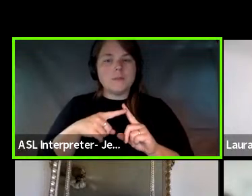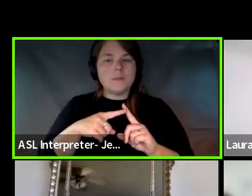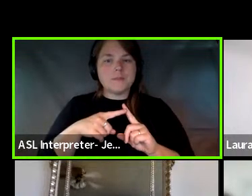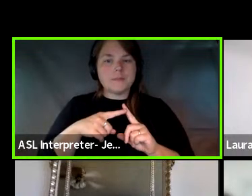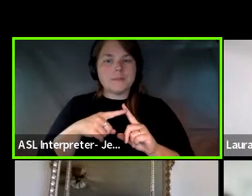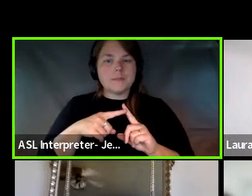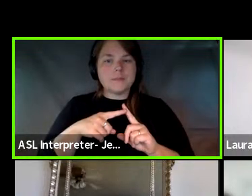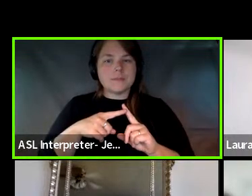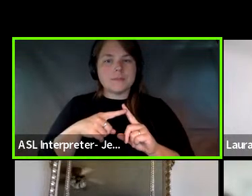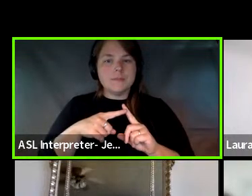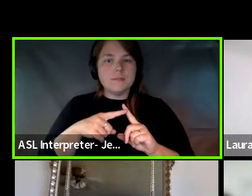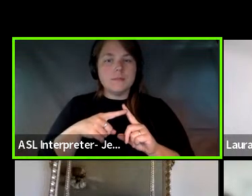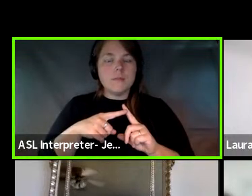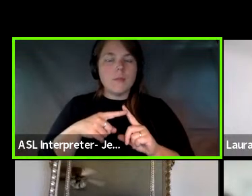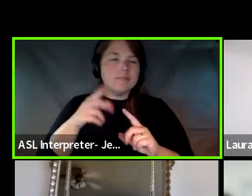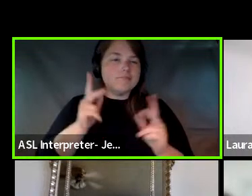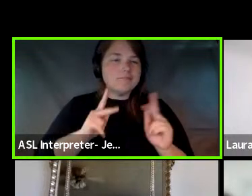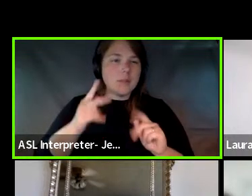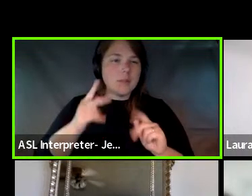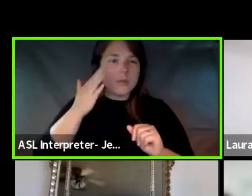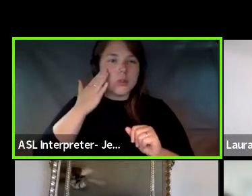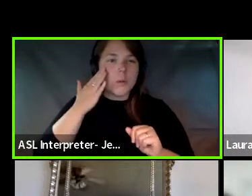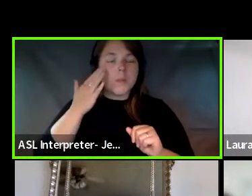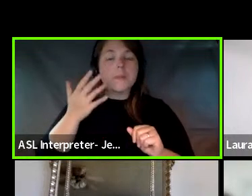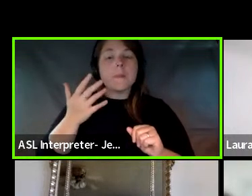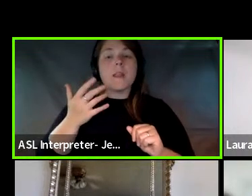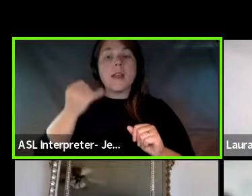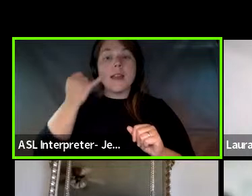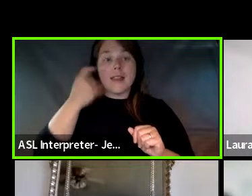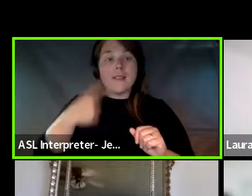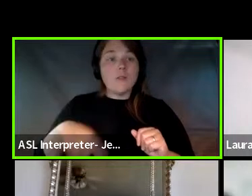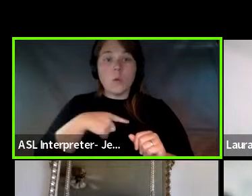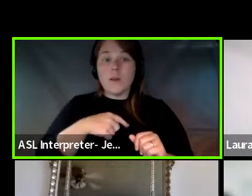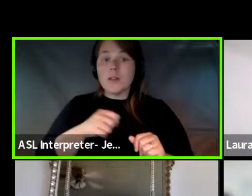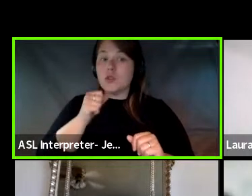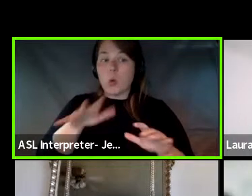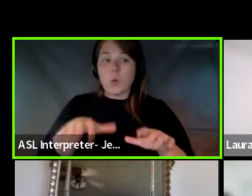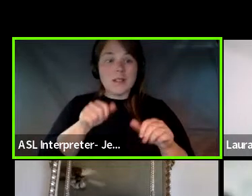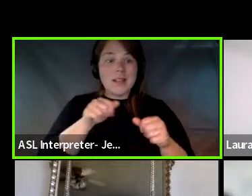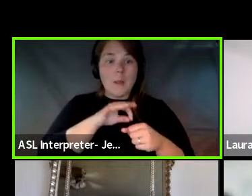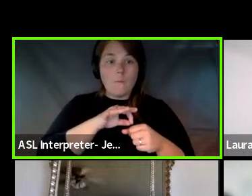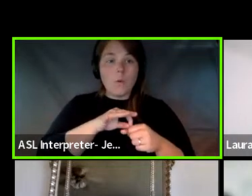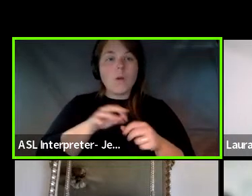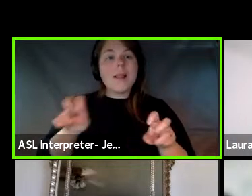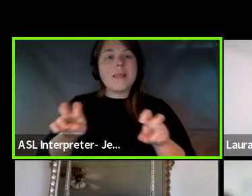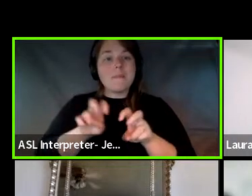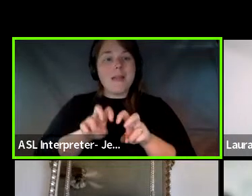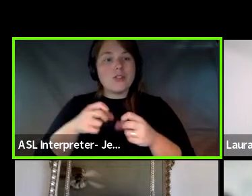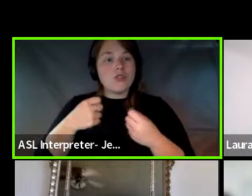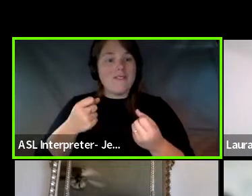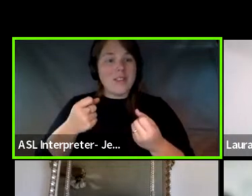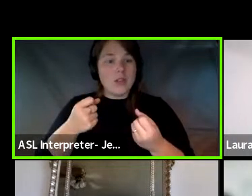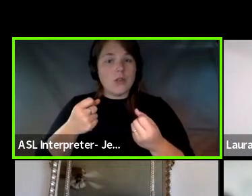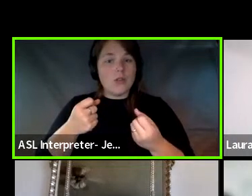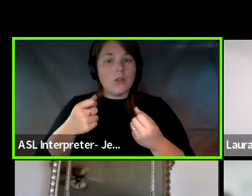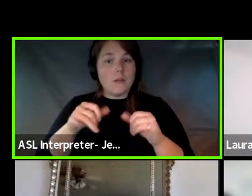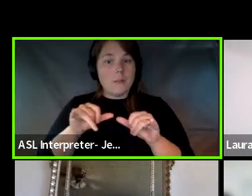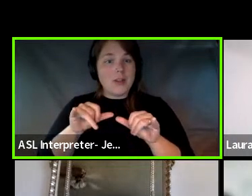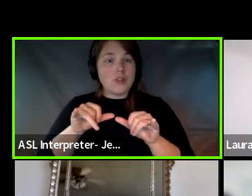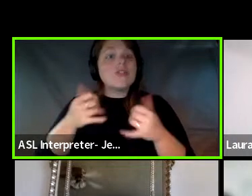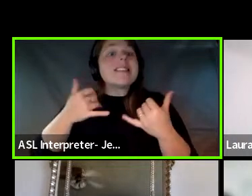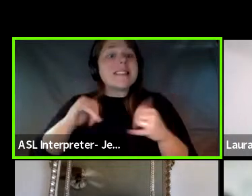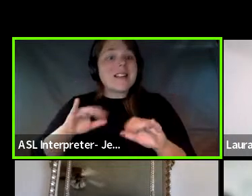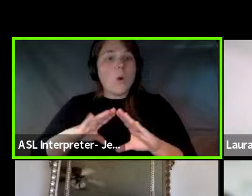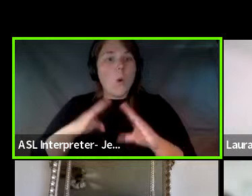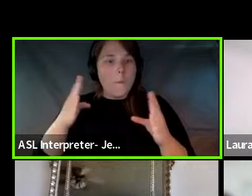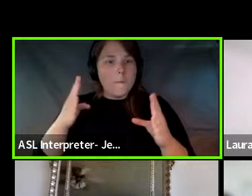for just so folks know that, I guess if we don't take a vote, the passenger vehicle replacement measure is still going to open. It